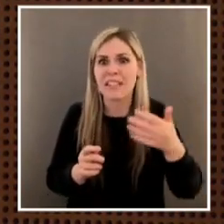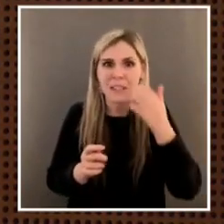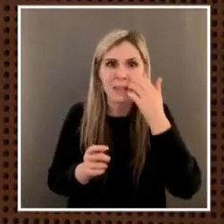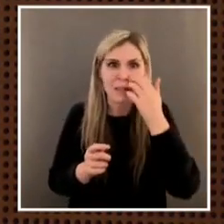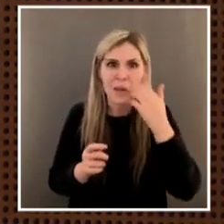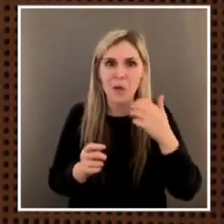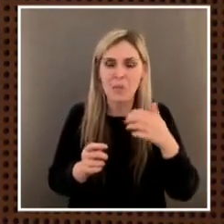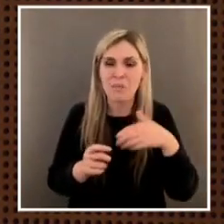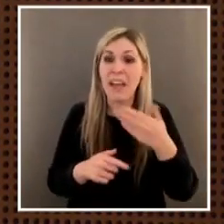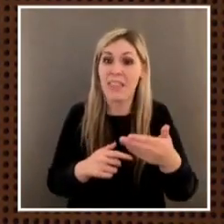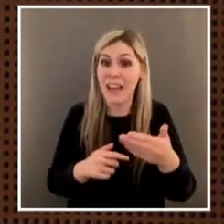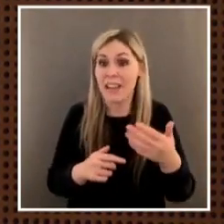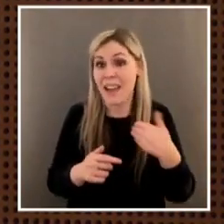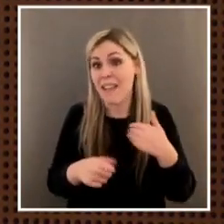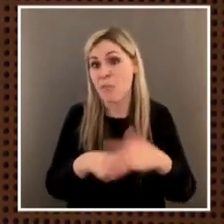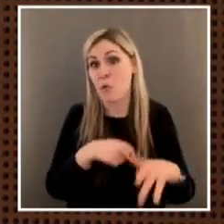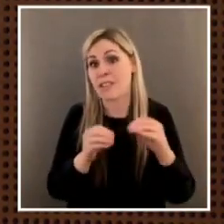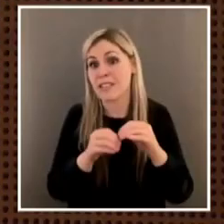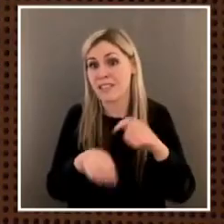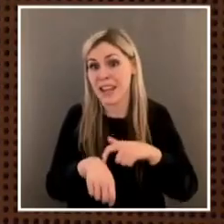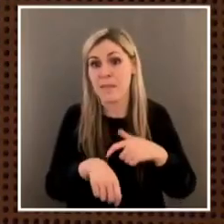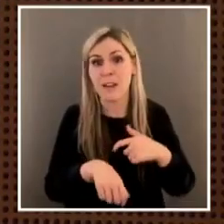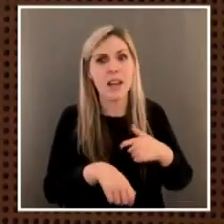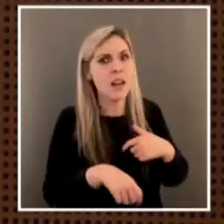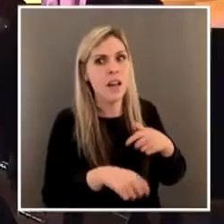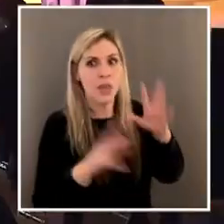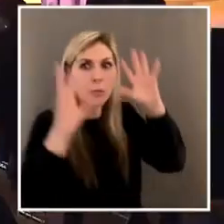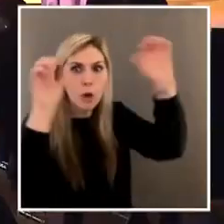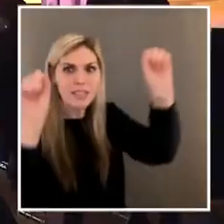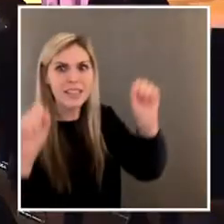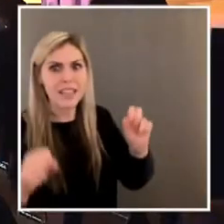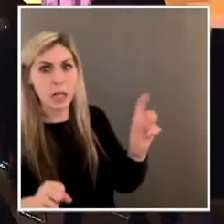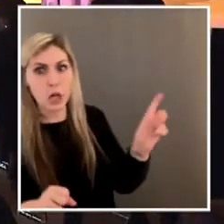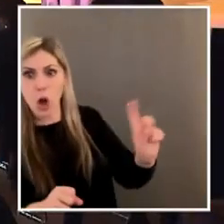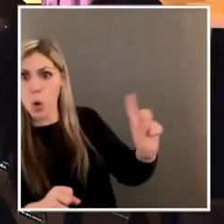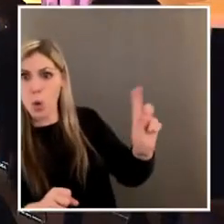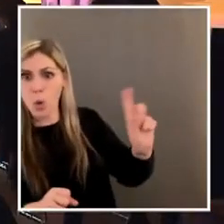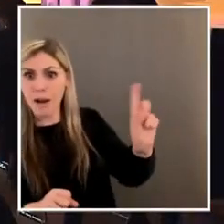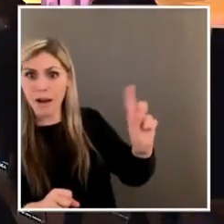day after, maybe. Anna Marie was like, no, I didn't come here for that.